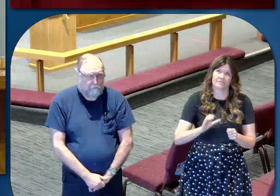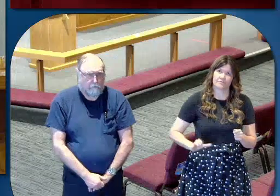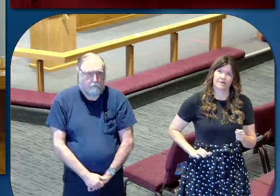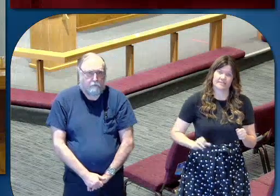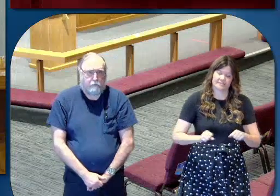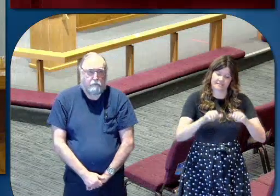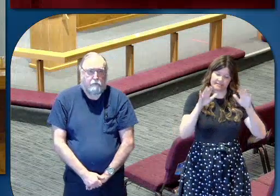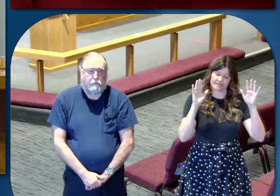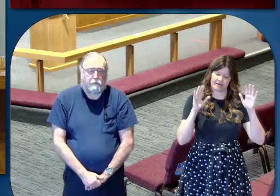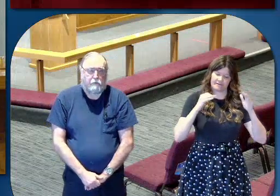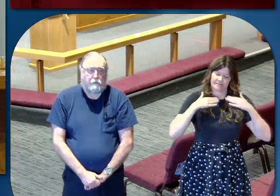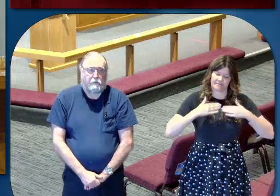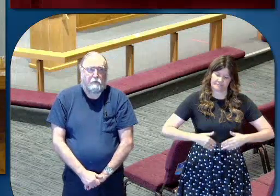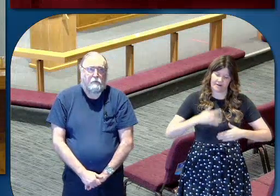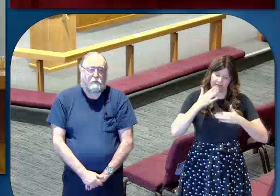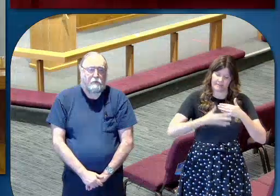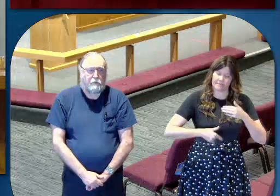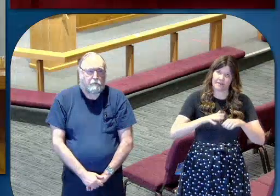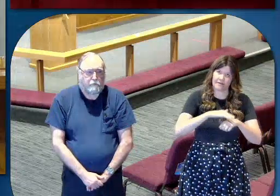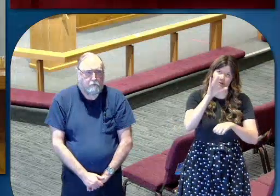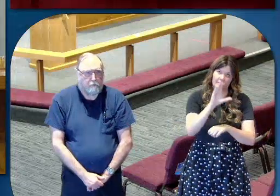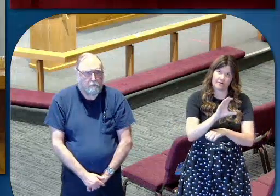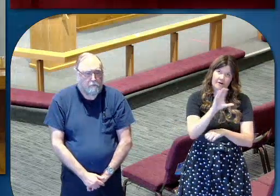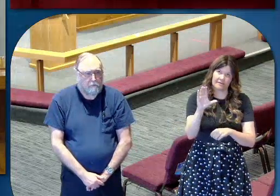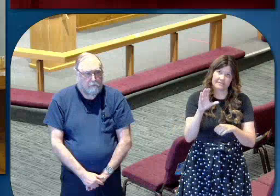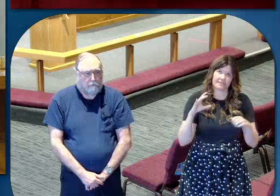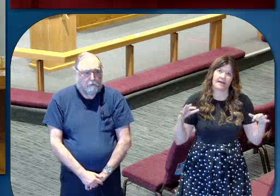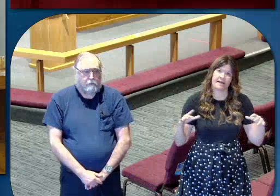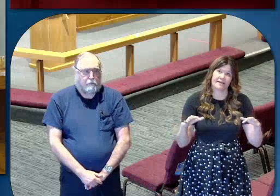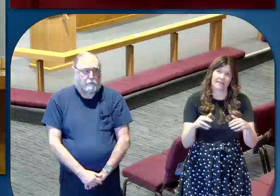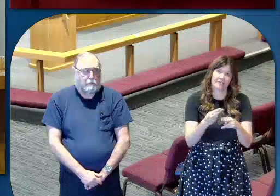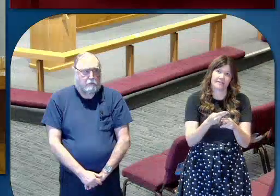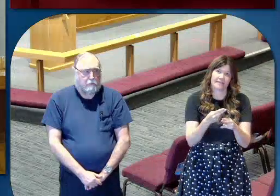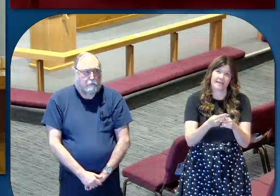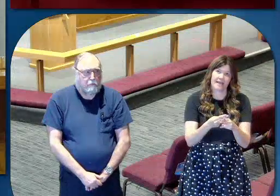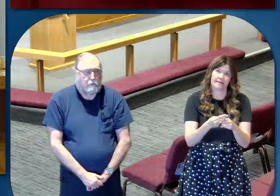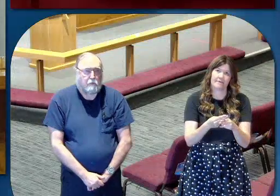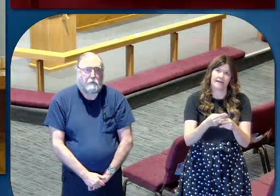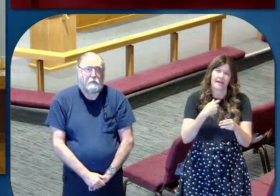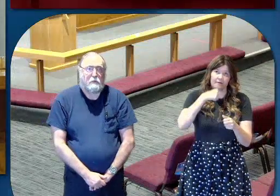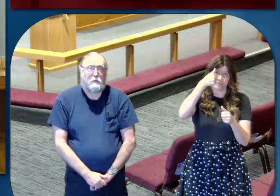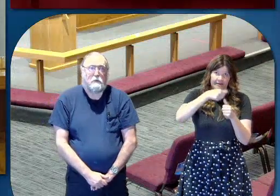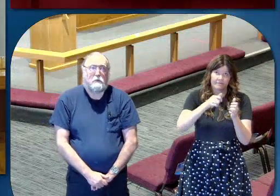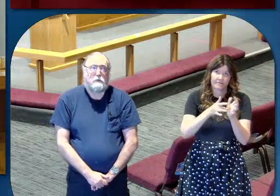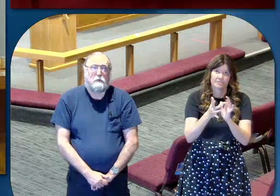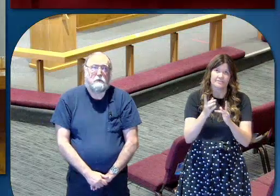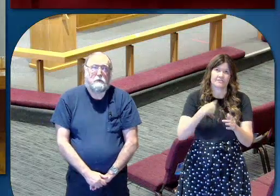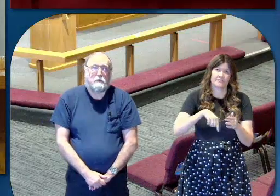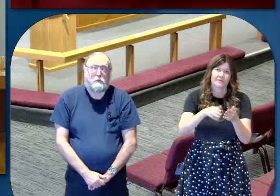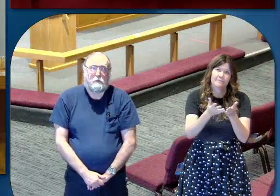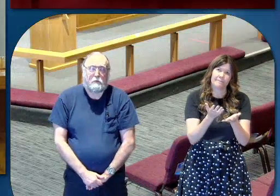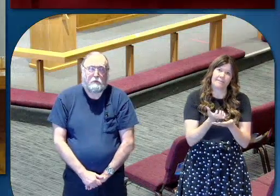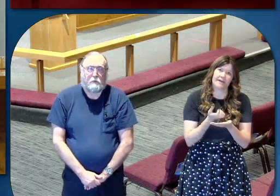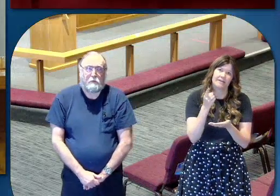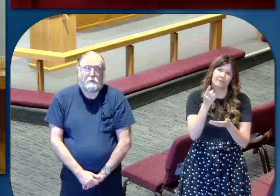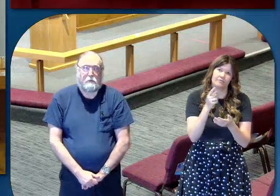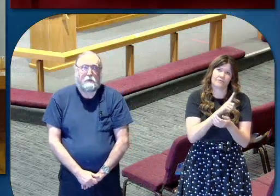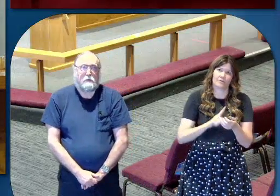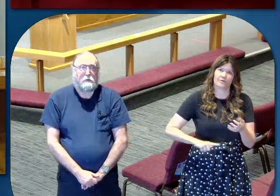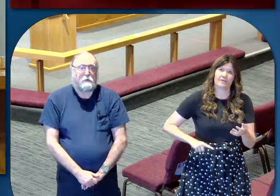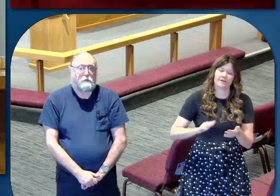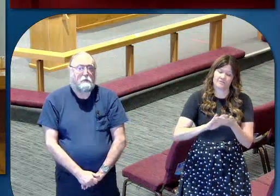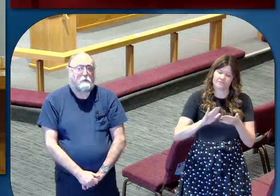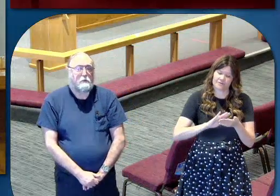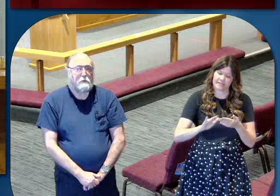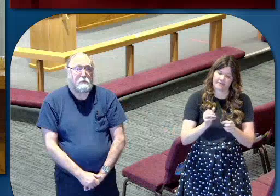body and his blood on the cross. Gathered in the name and in the remembrance of Jesus, we beg you, O Lord, to forgive, renew, and strengthen